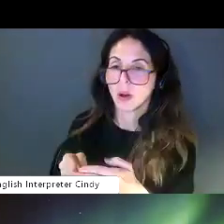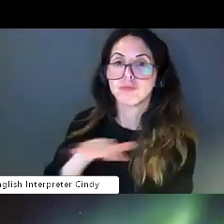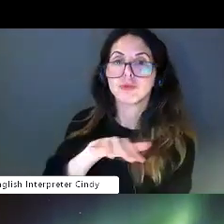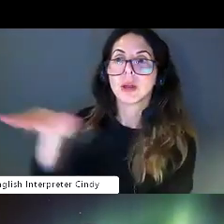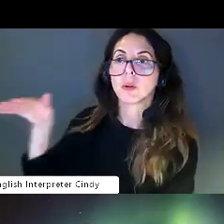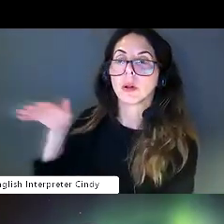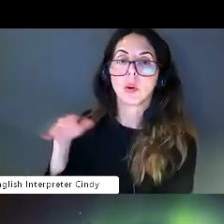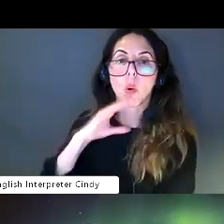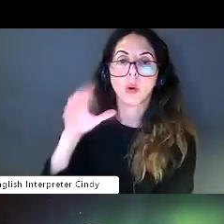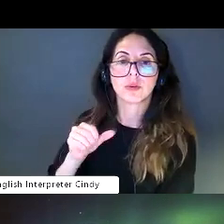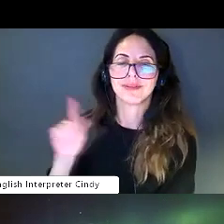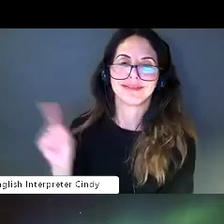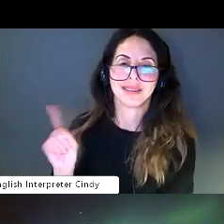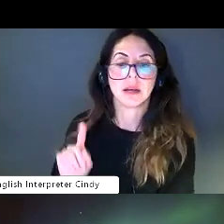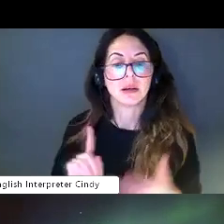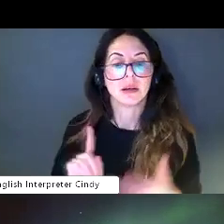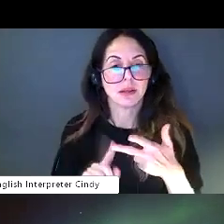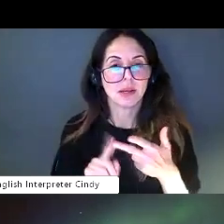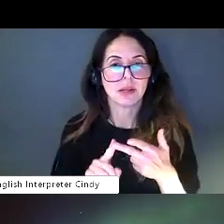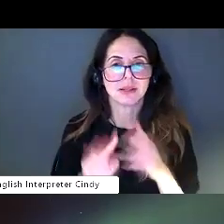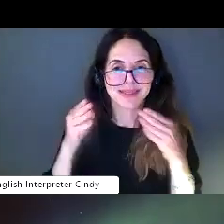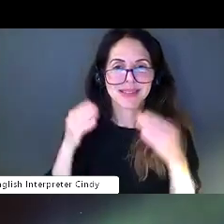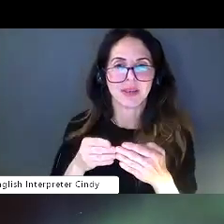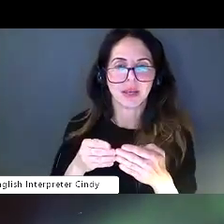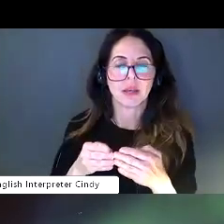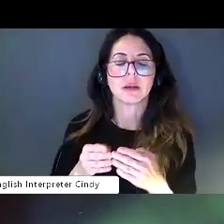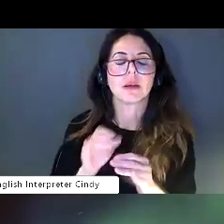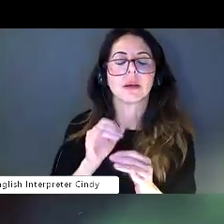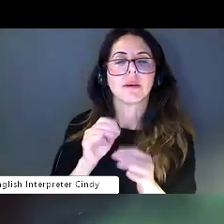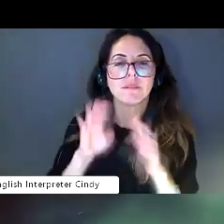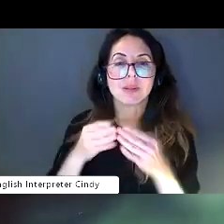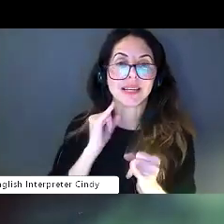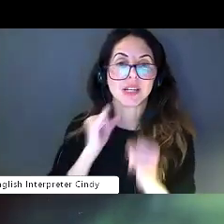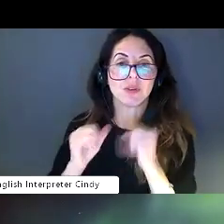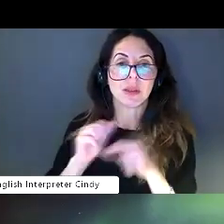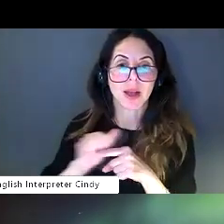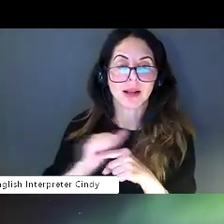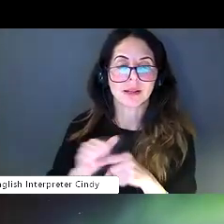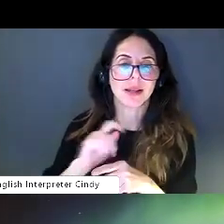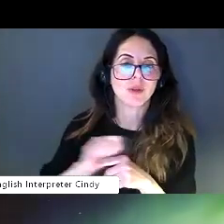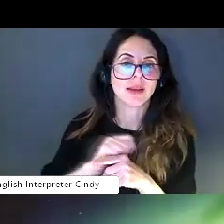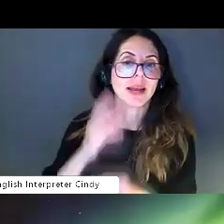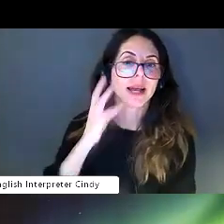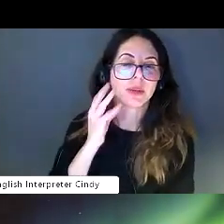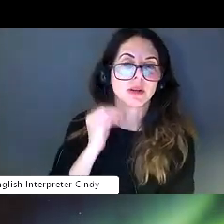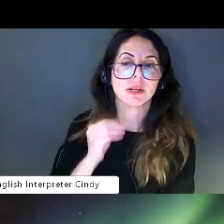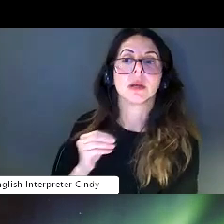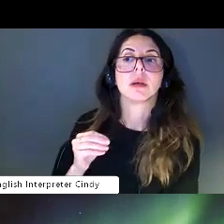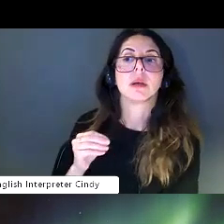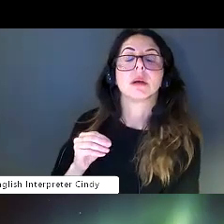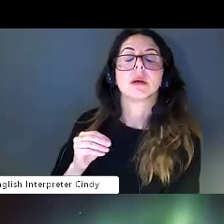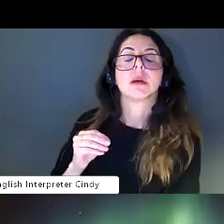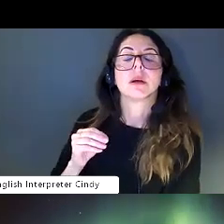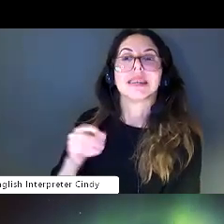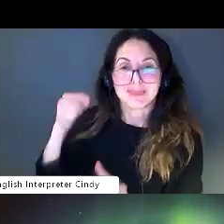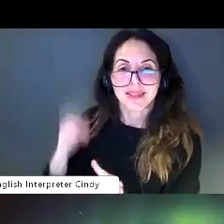population, this survey specifically inquires about interviewing practices and training experiences interviewing older adults with